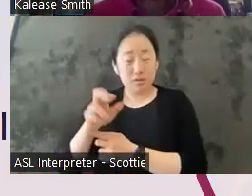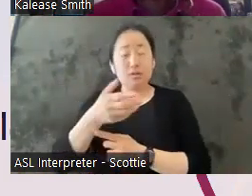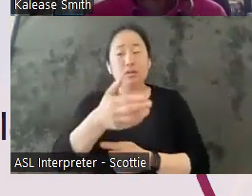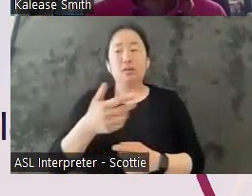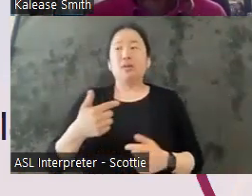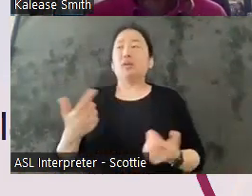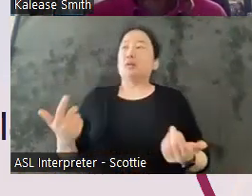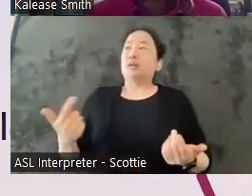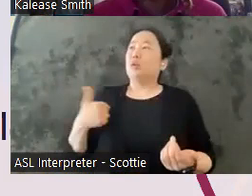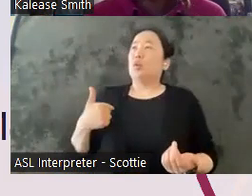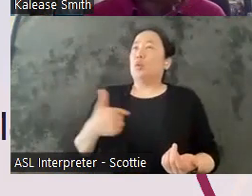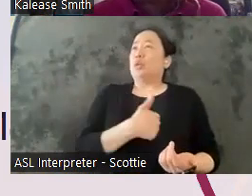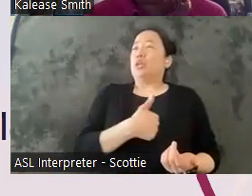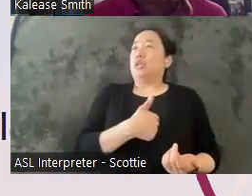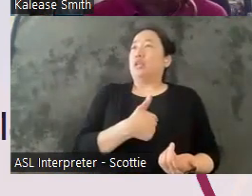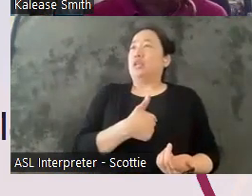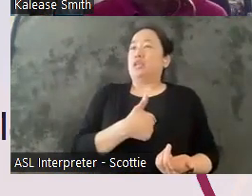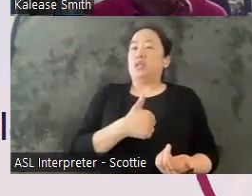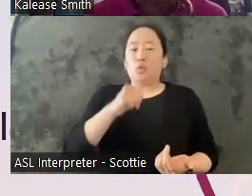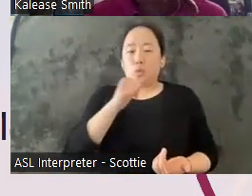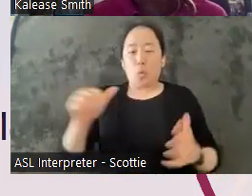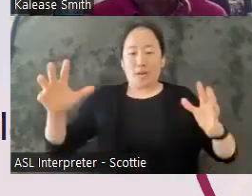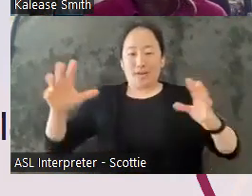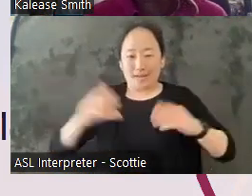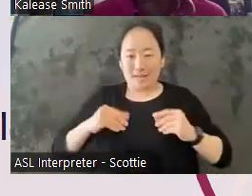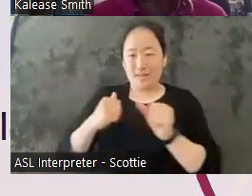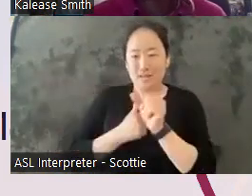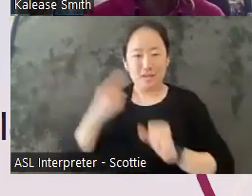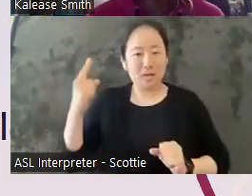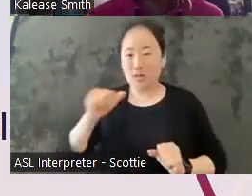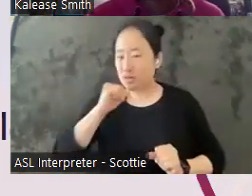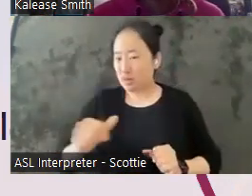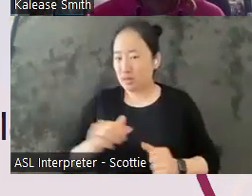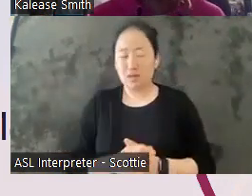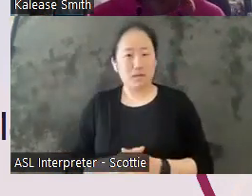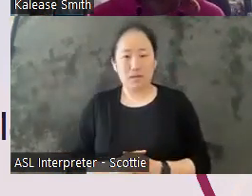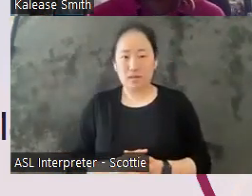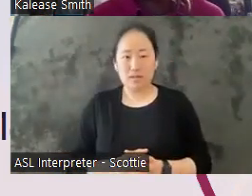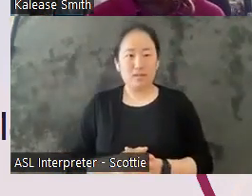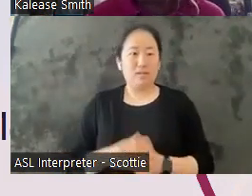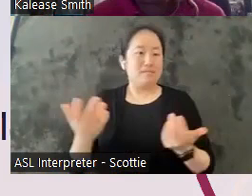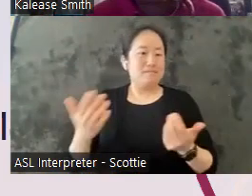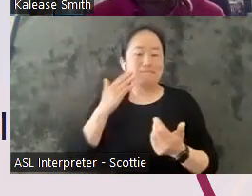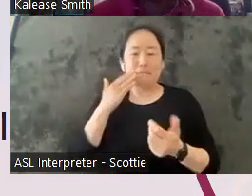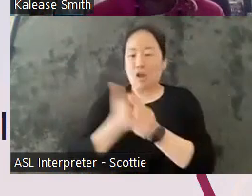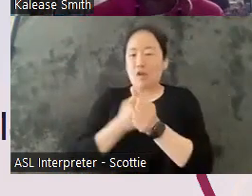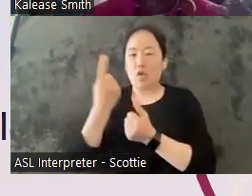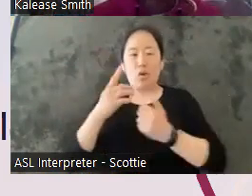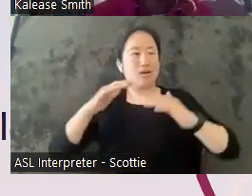accepting of everyone, and everyone is kind of looked at different, whether that's gender